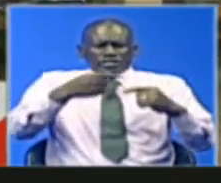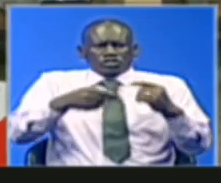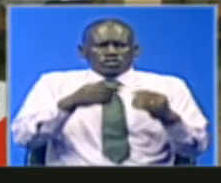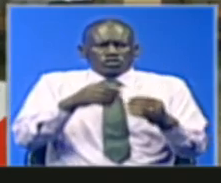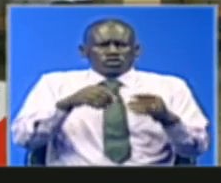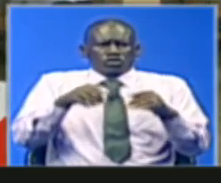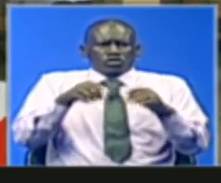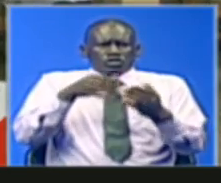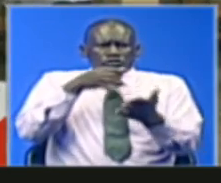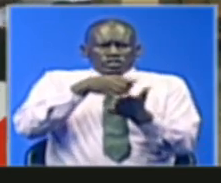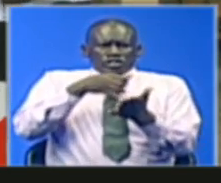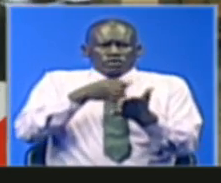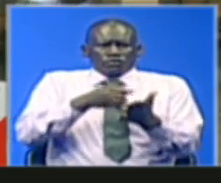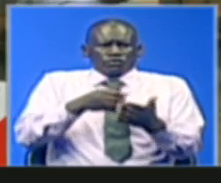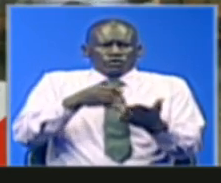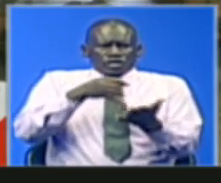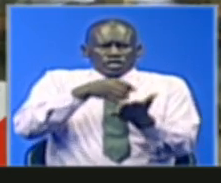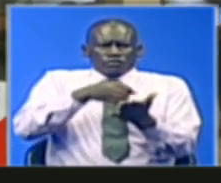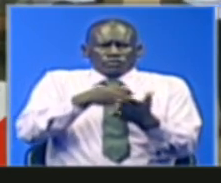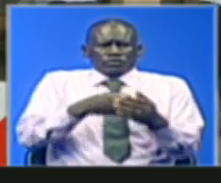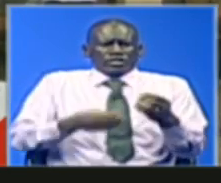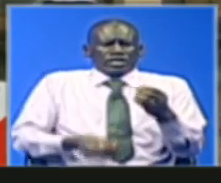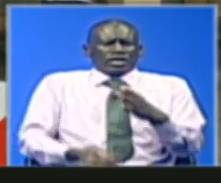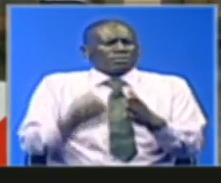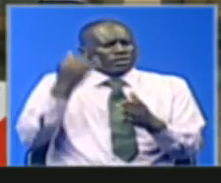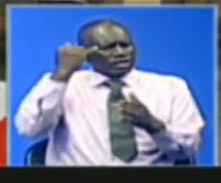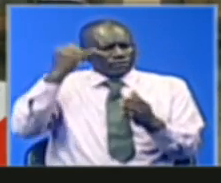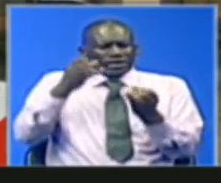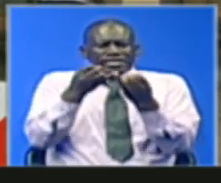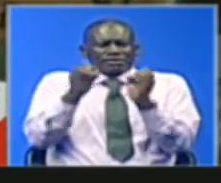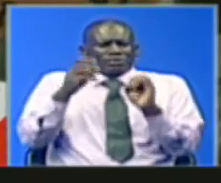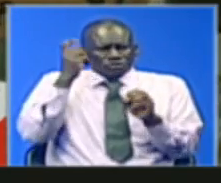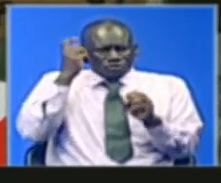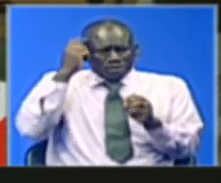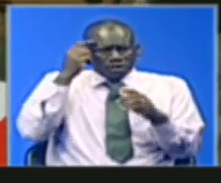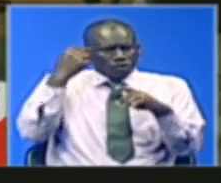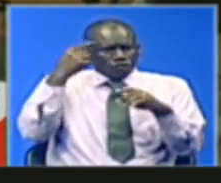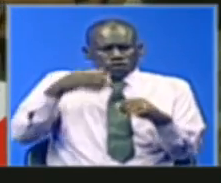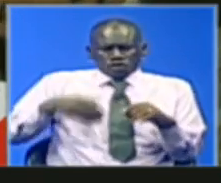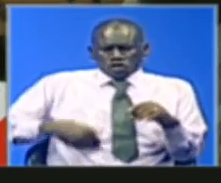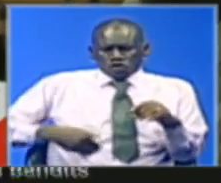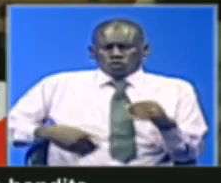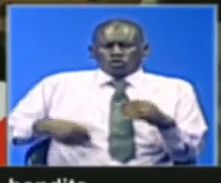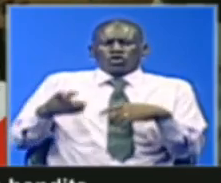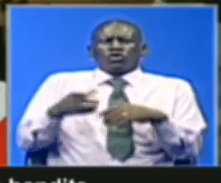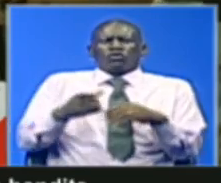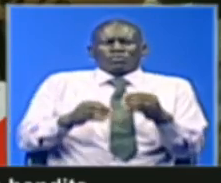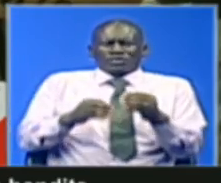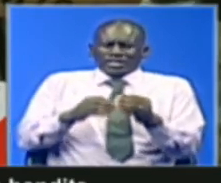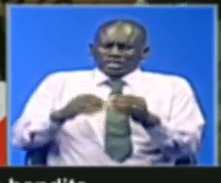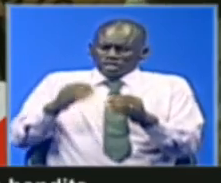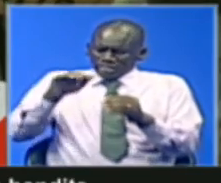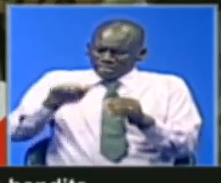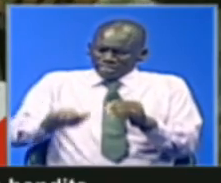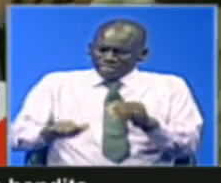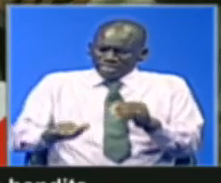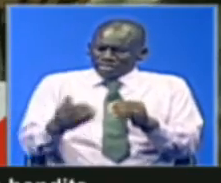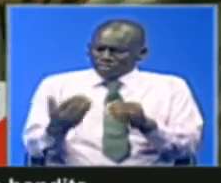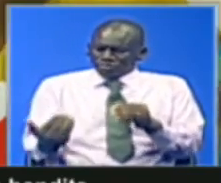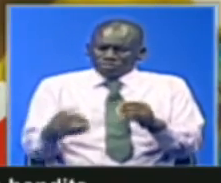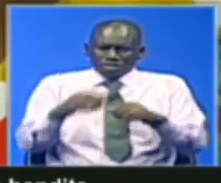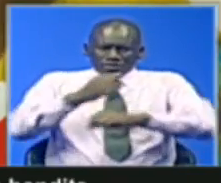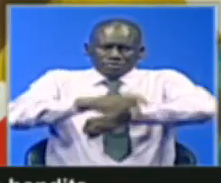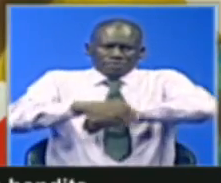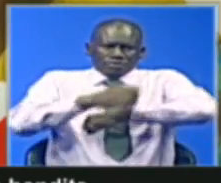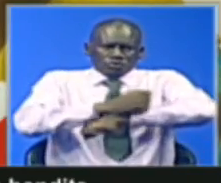however, involves inculcating an innovative and independent mindset among the youth right from their formative years in primary school. How